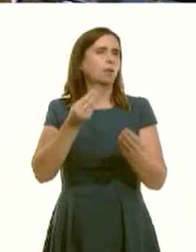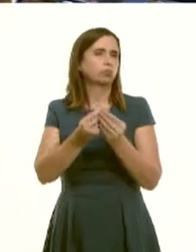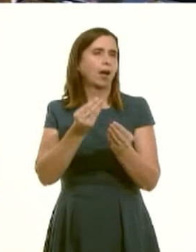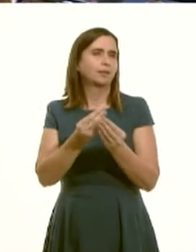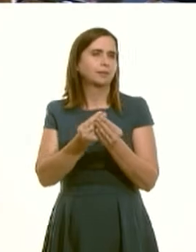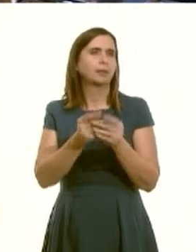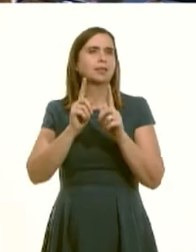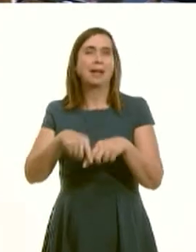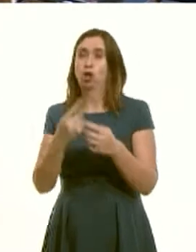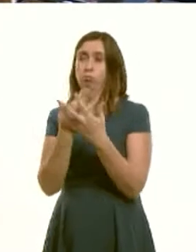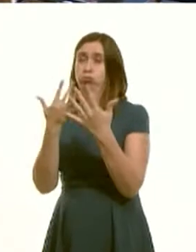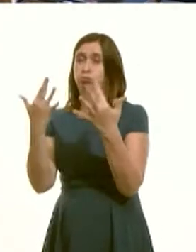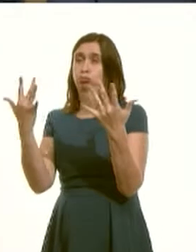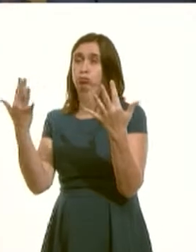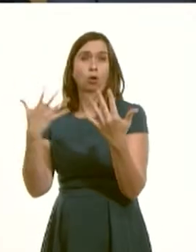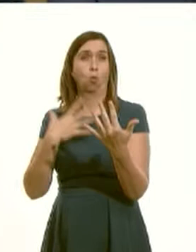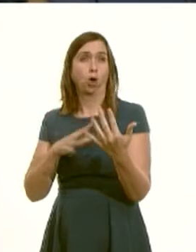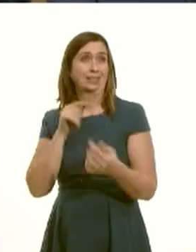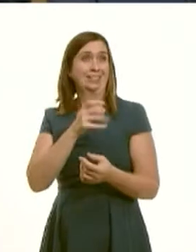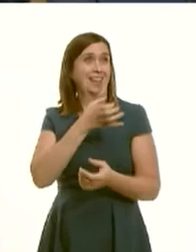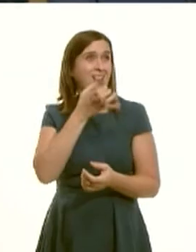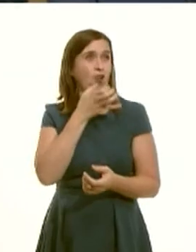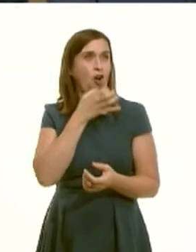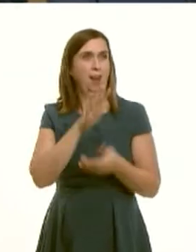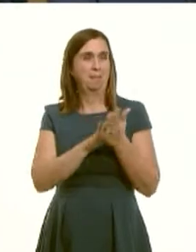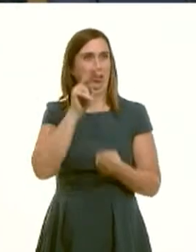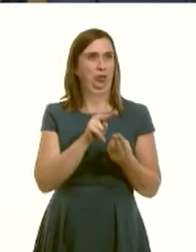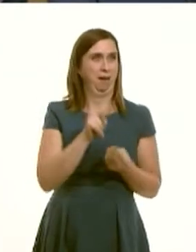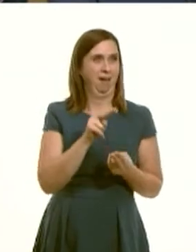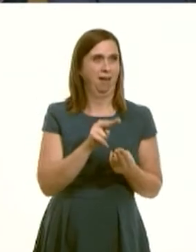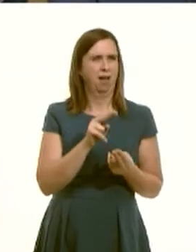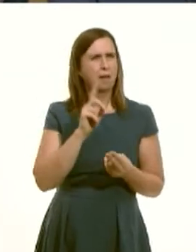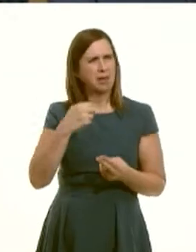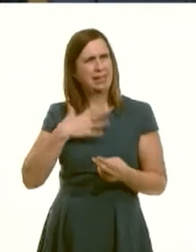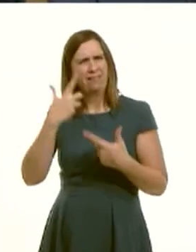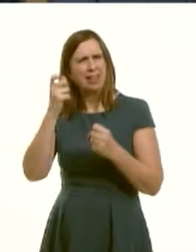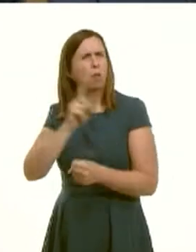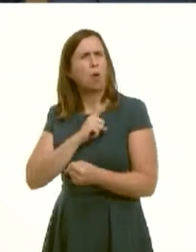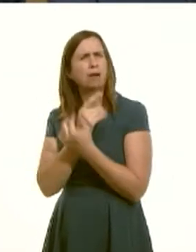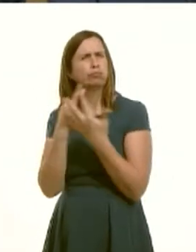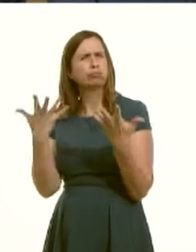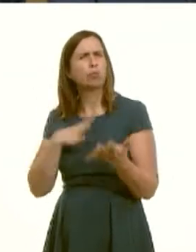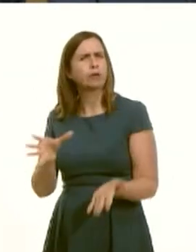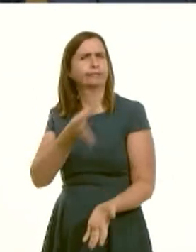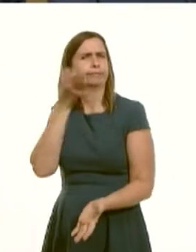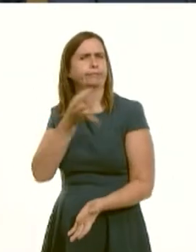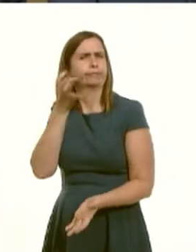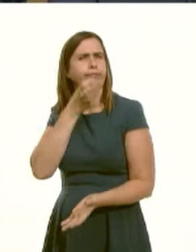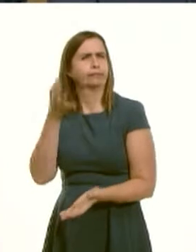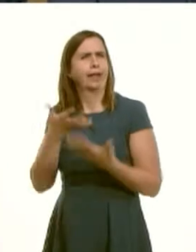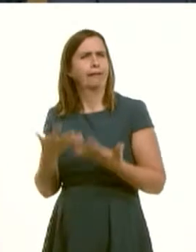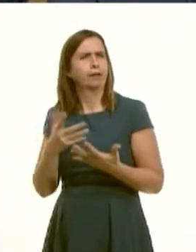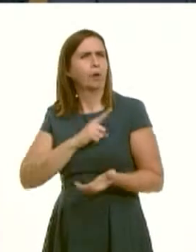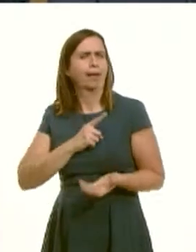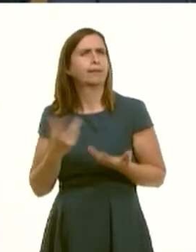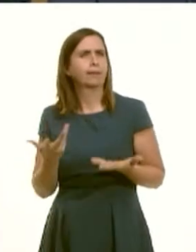supply, but it's the causes of demand that need also to be addressed if we're to nip this in the bud and